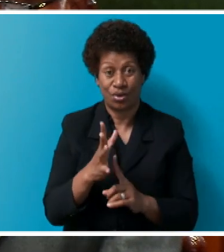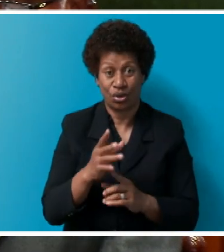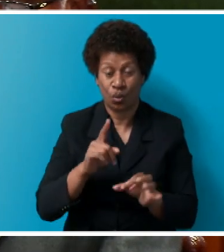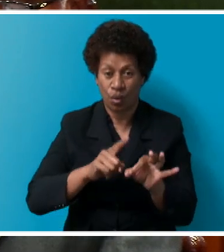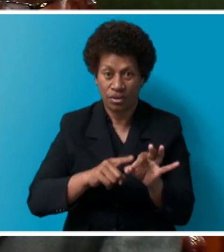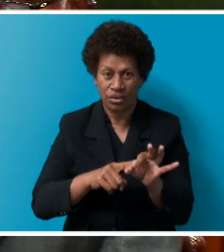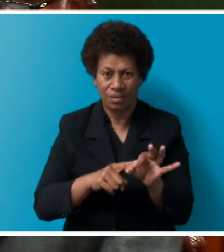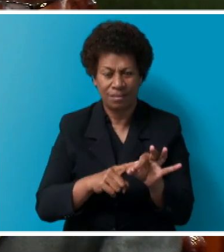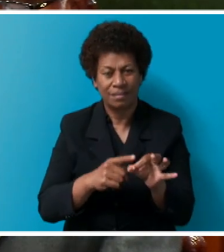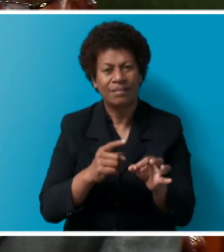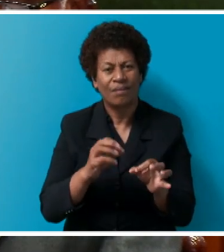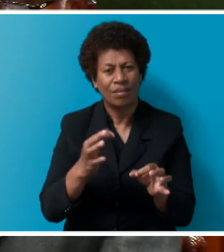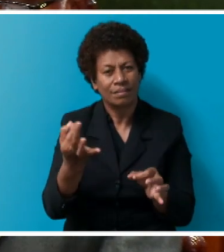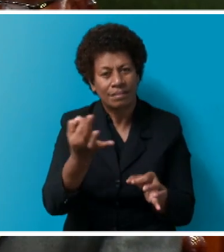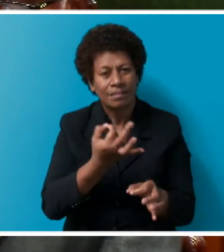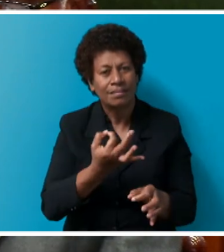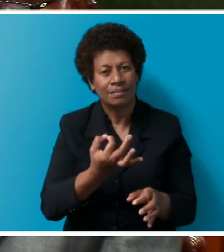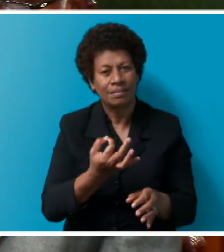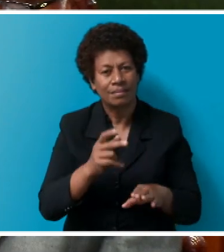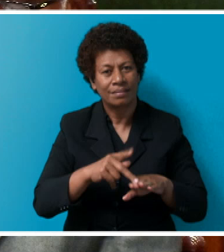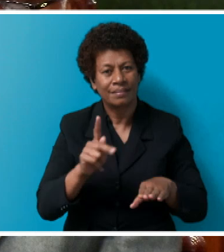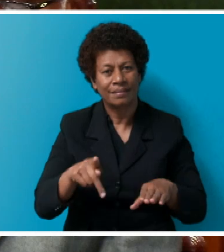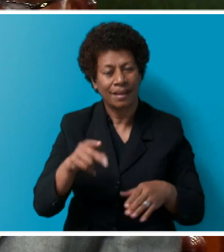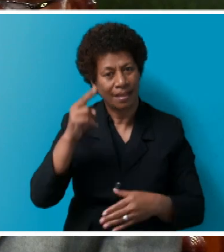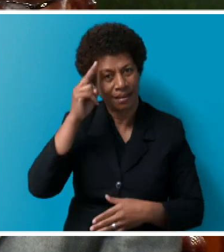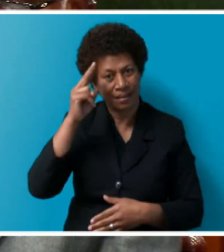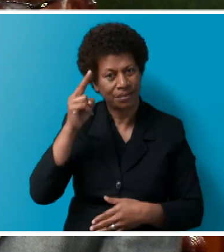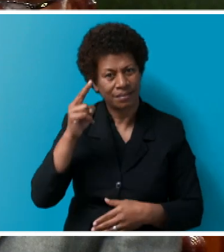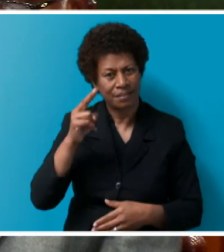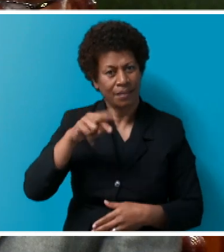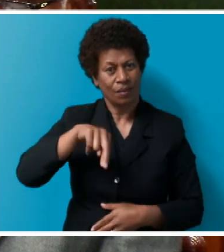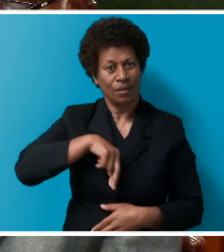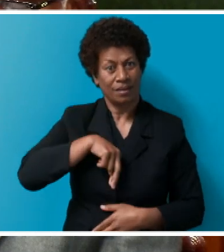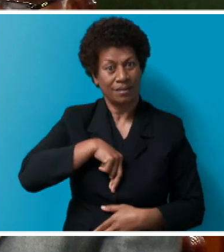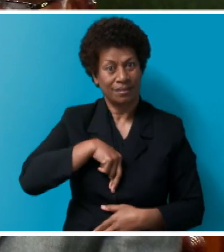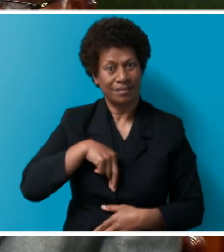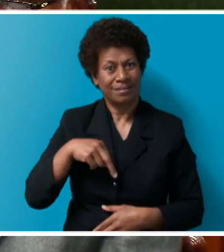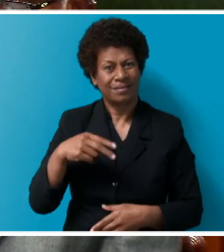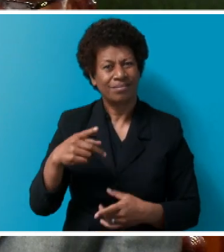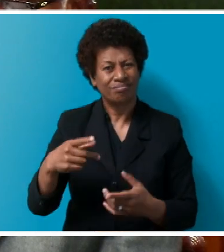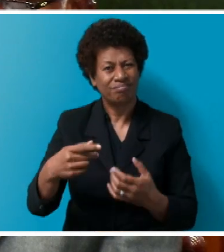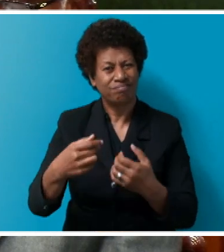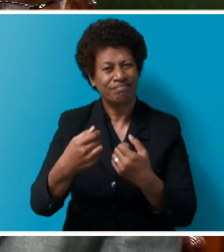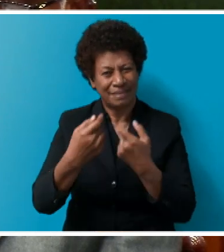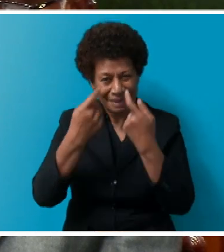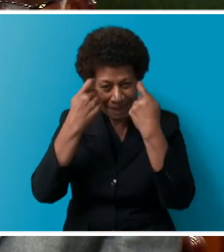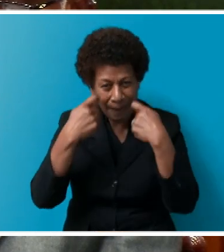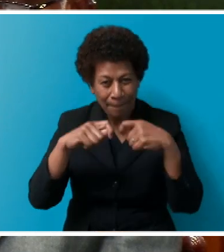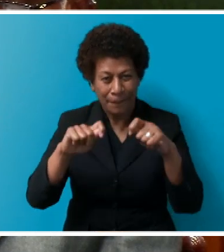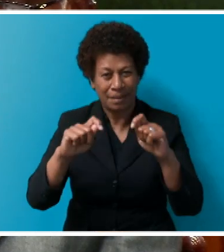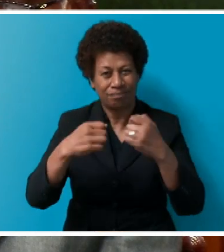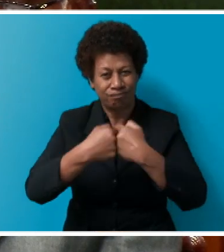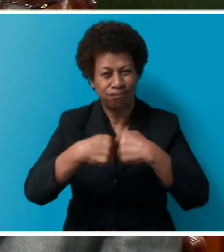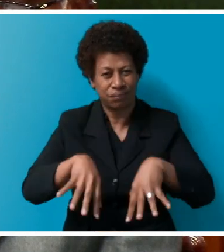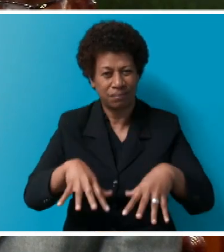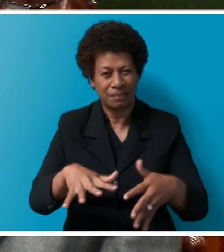August House and the nation on the recent religious sacrilege. It allows us to reaffirm